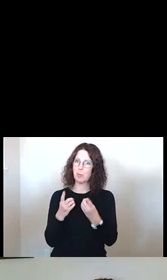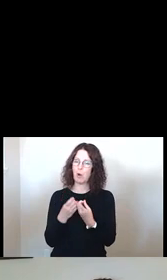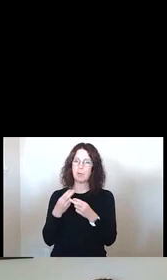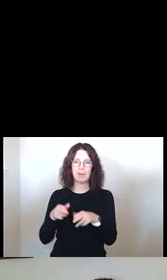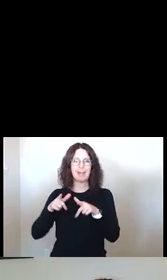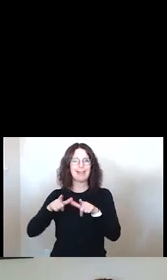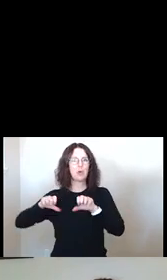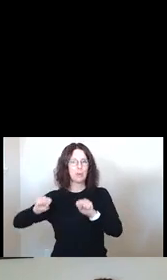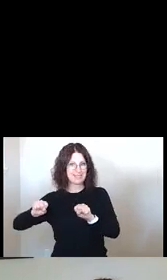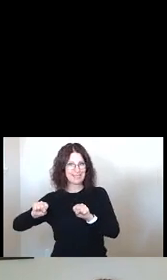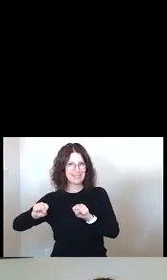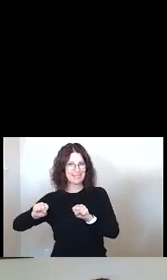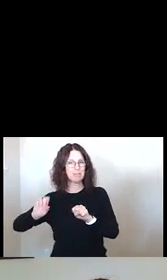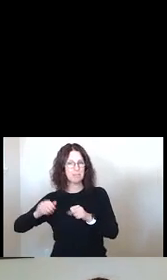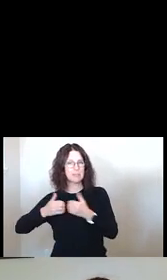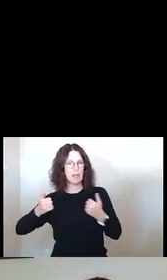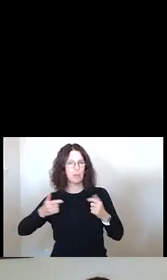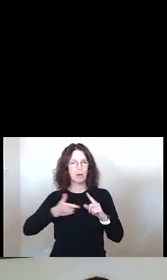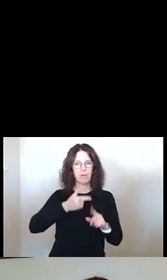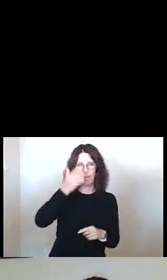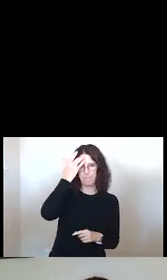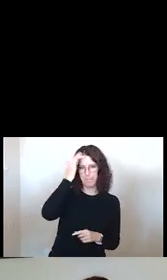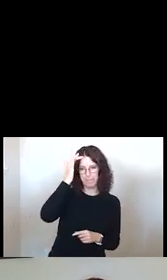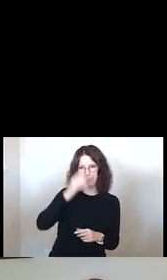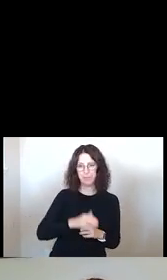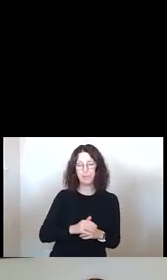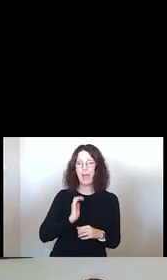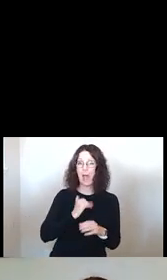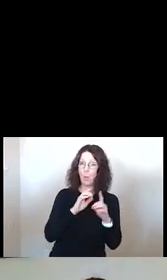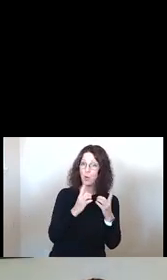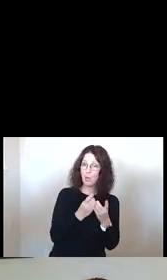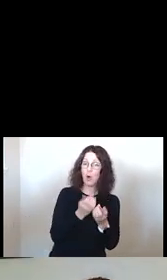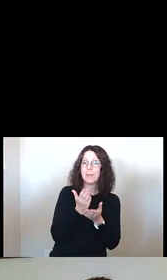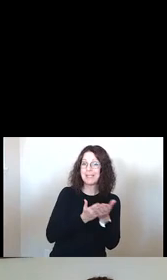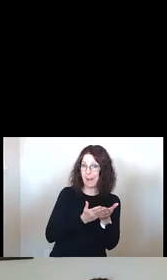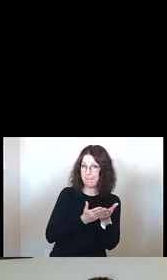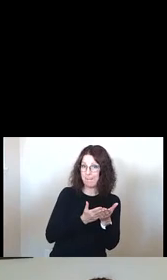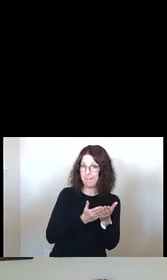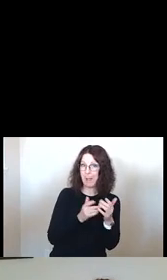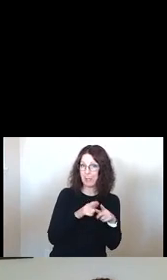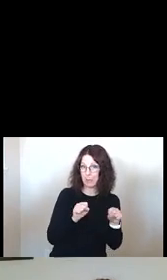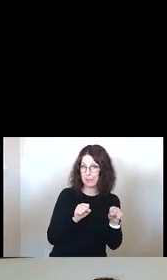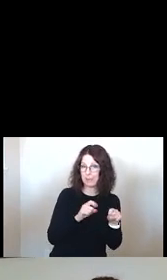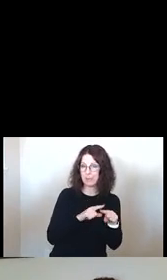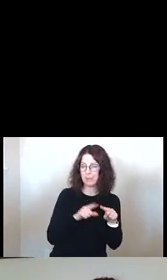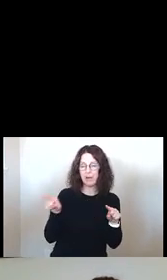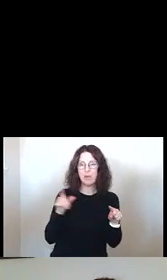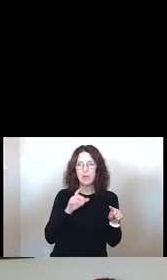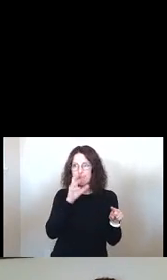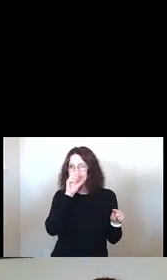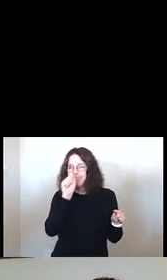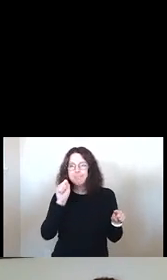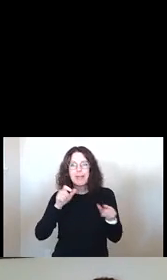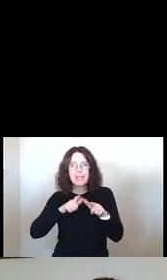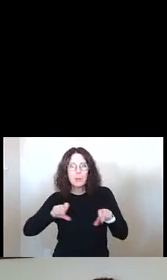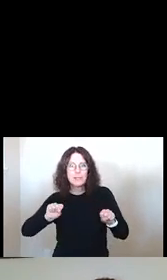while we do have a little bit of linguistics in our department, if you're interested in linguistics, you might want to look at the